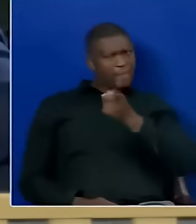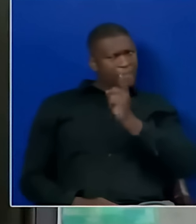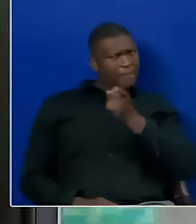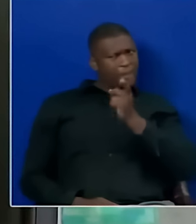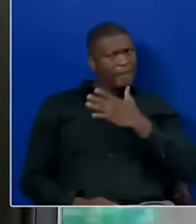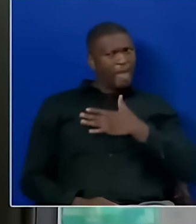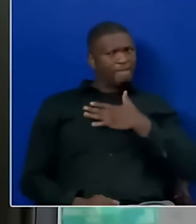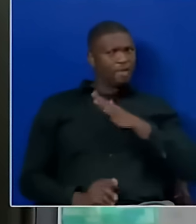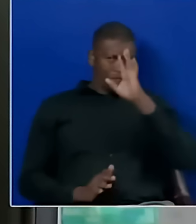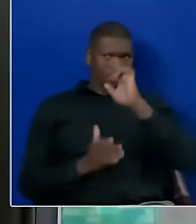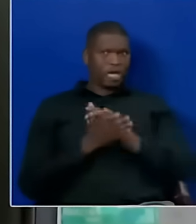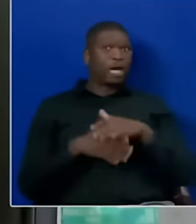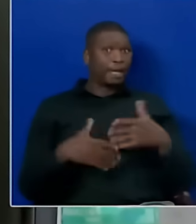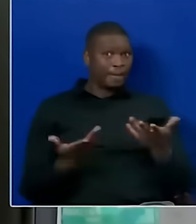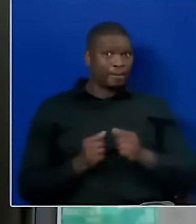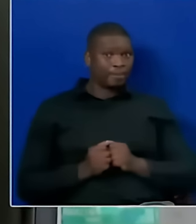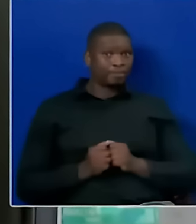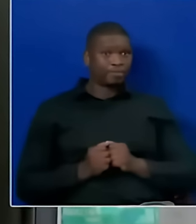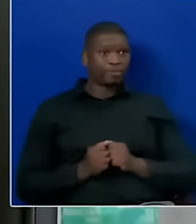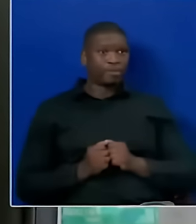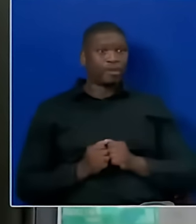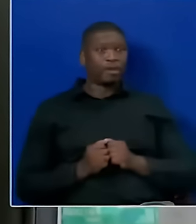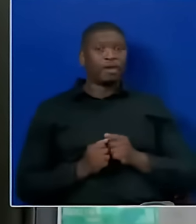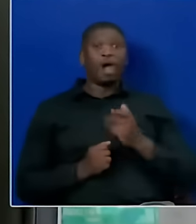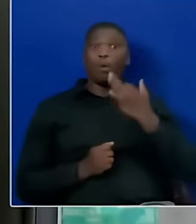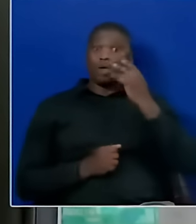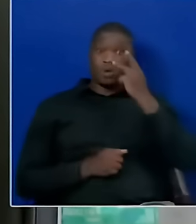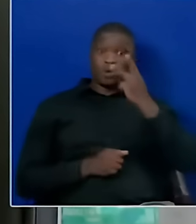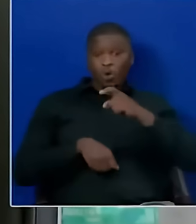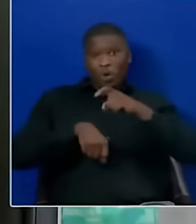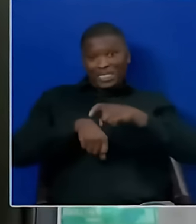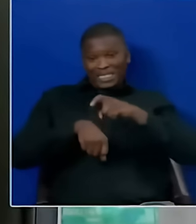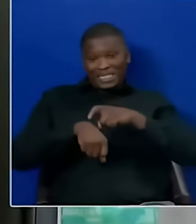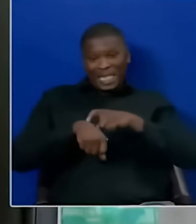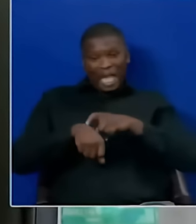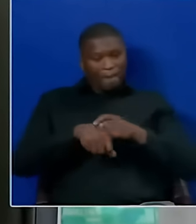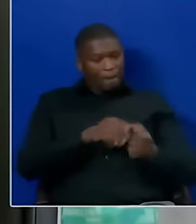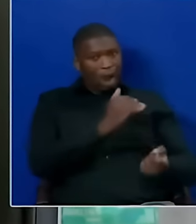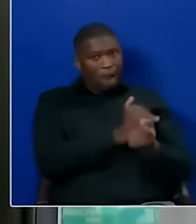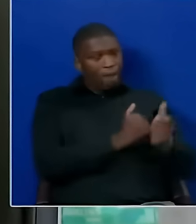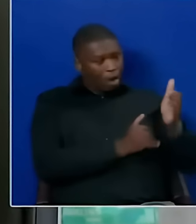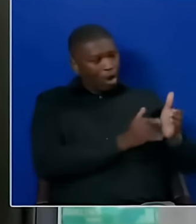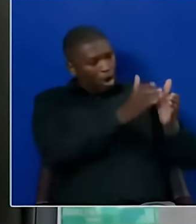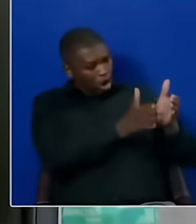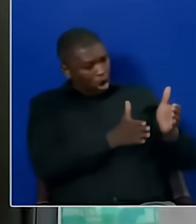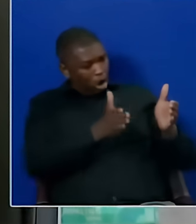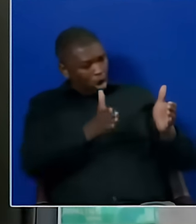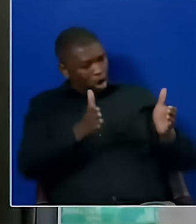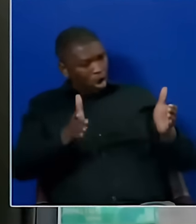Given the timelines, Commissioner, he could not have told them. Even if he did, he could not have